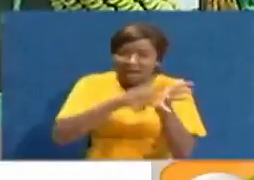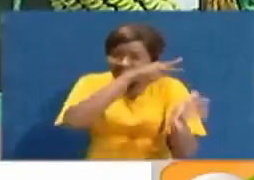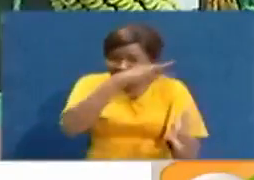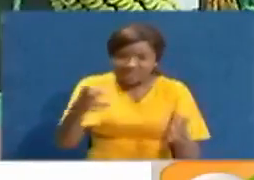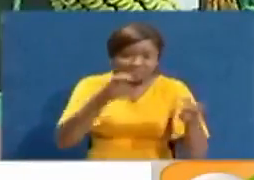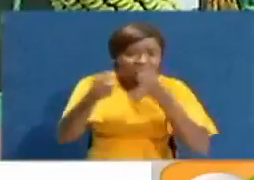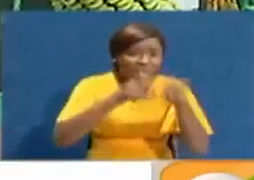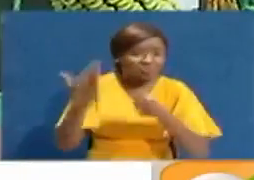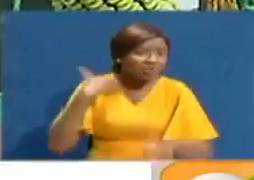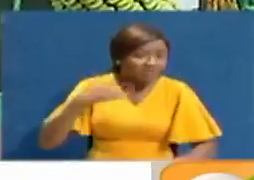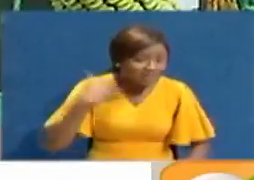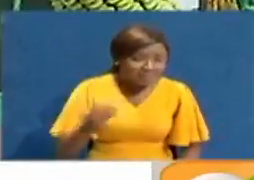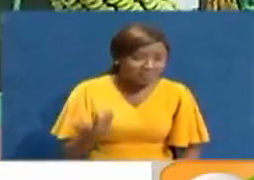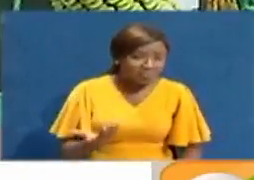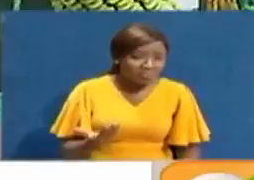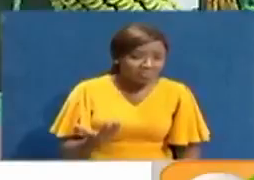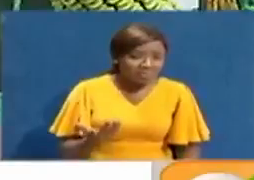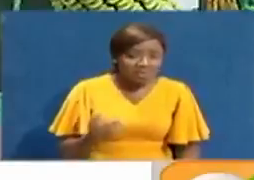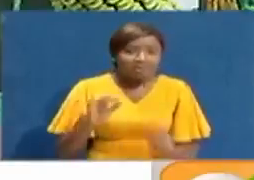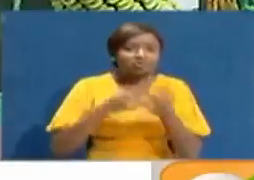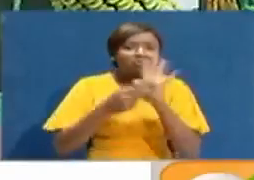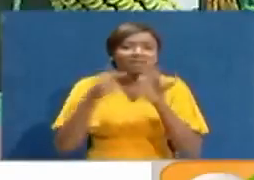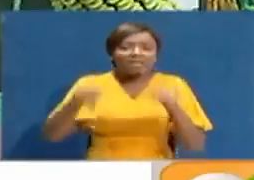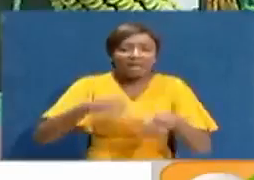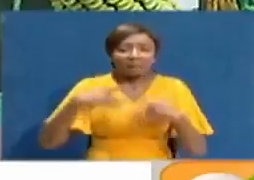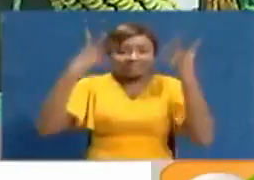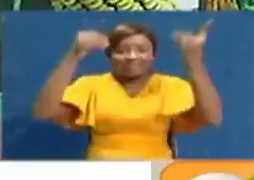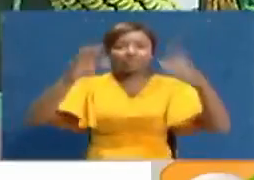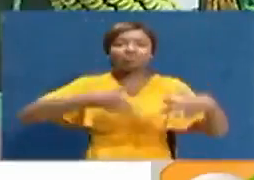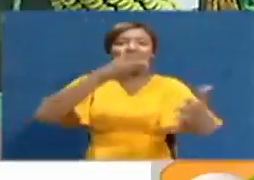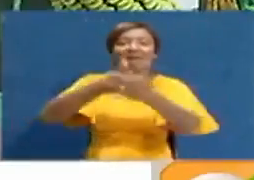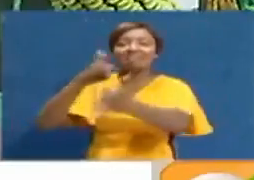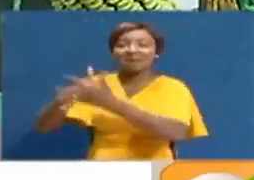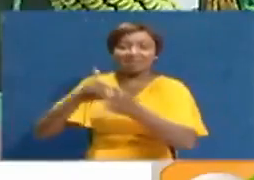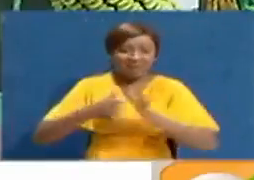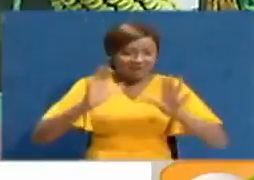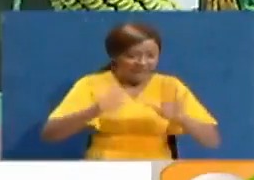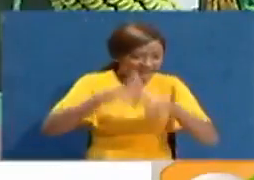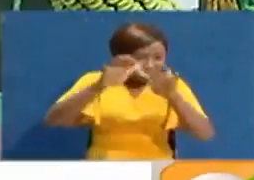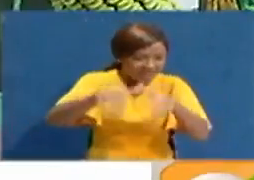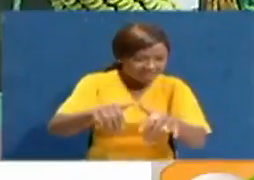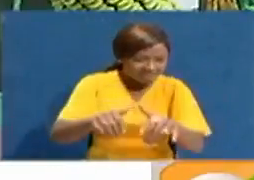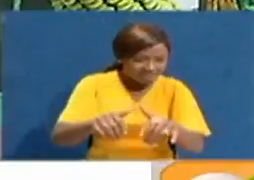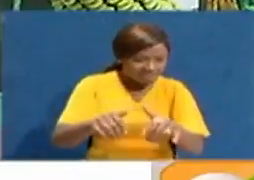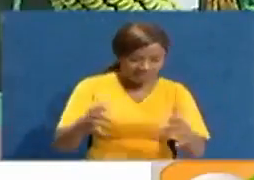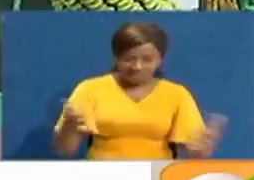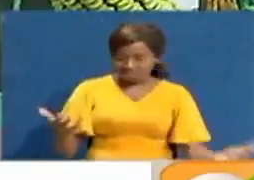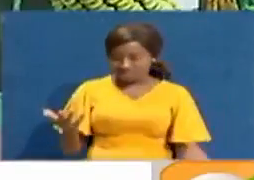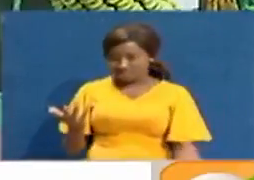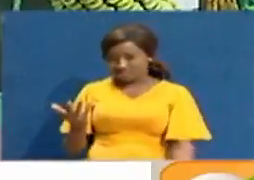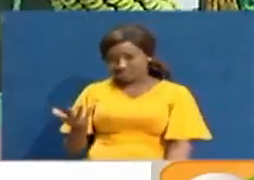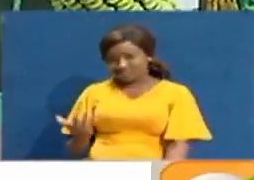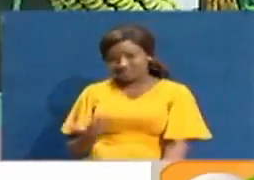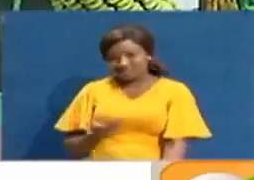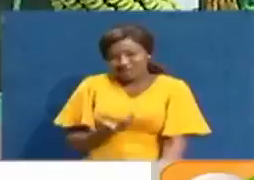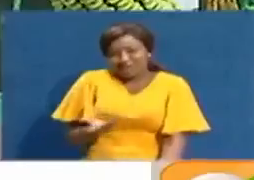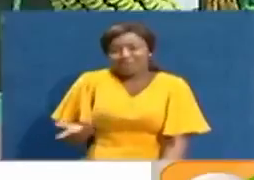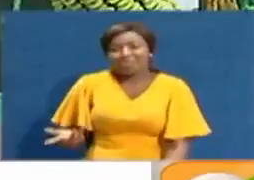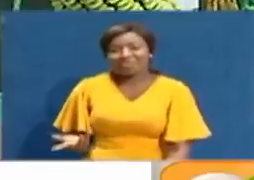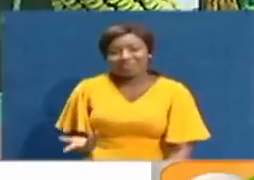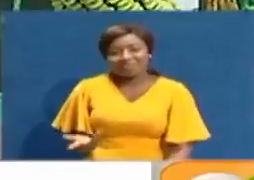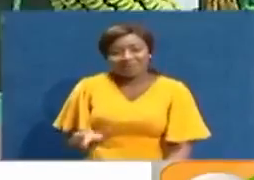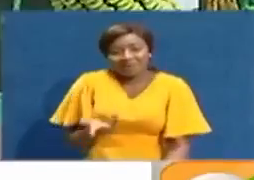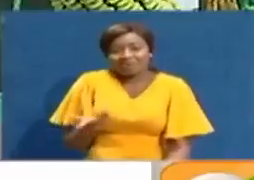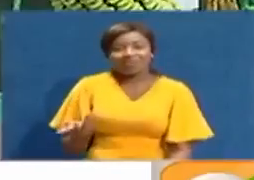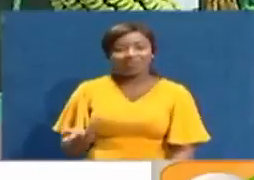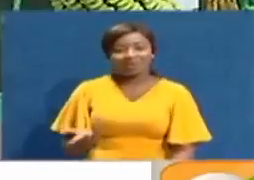to contain insecurity, that they now resort to banning agriculture? Really? How does that even